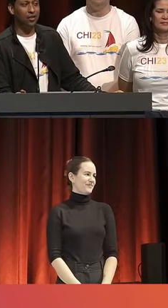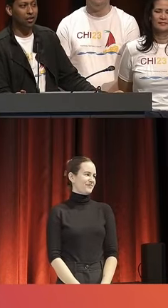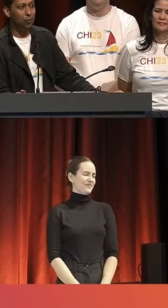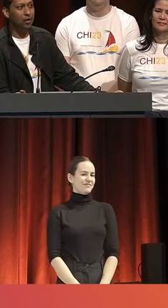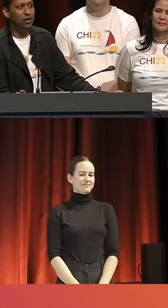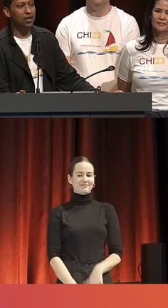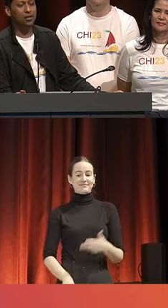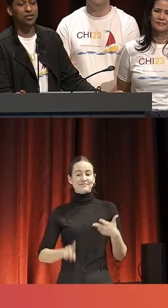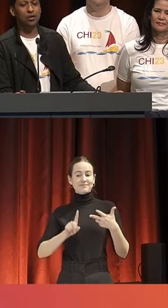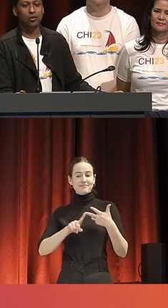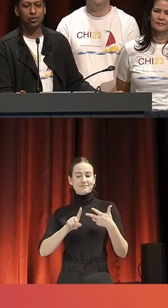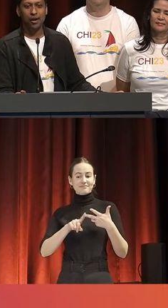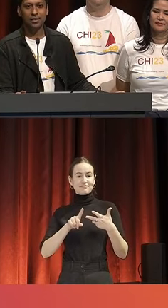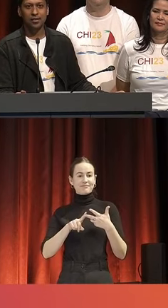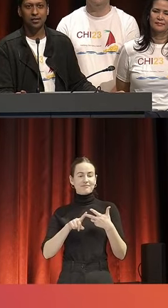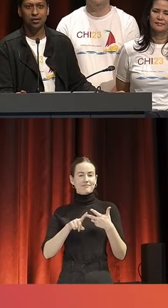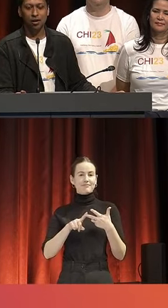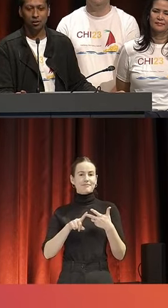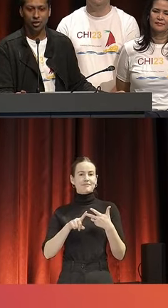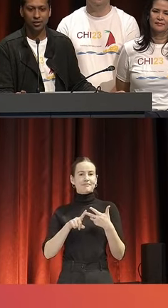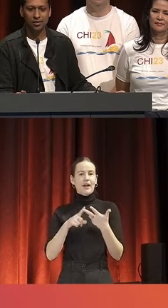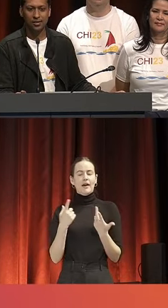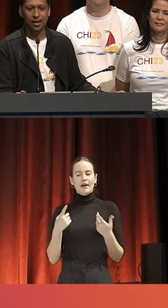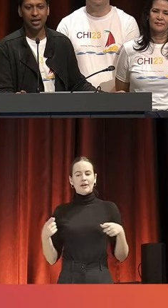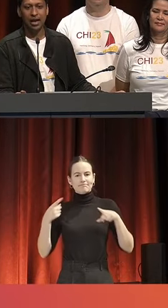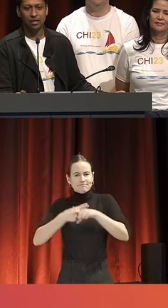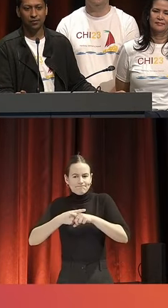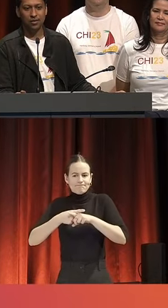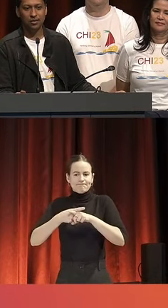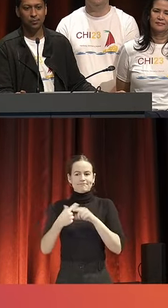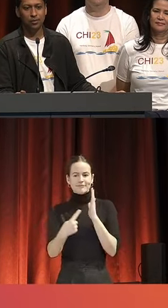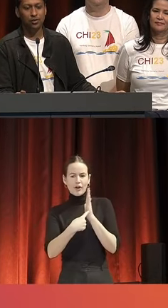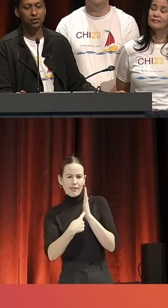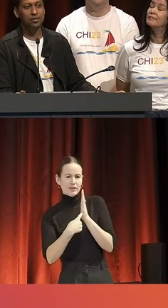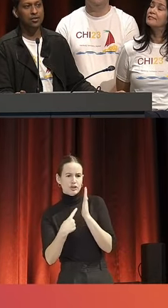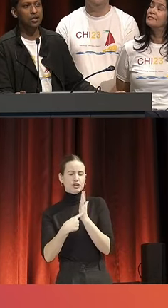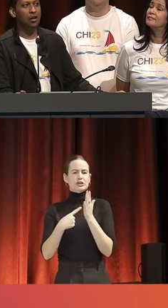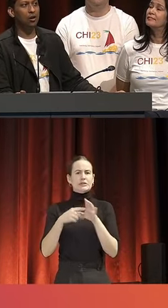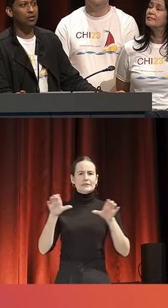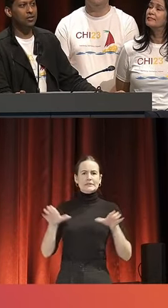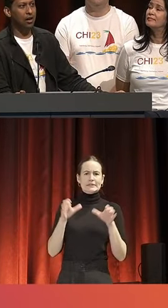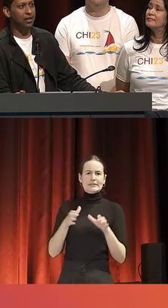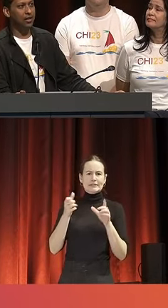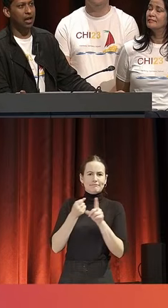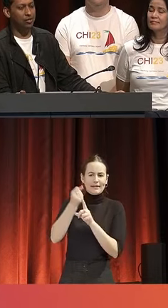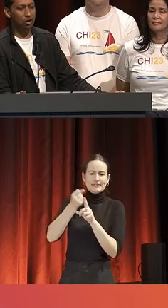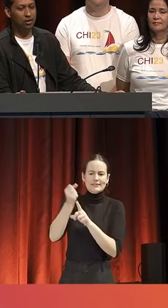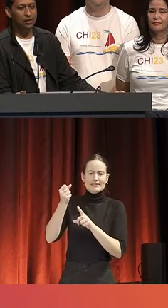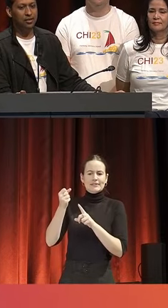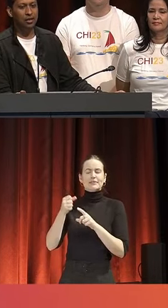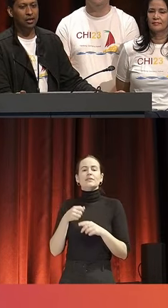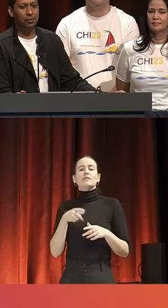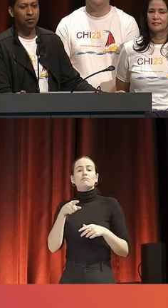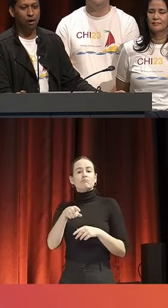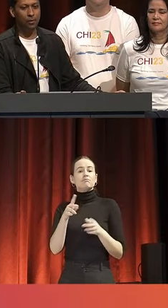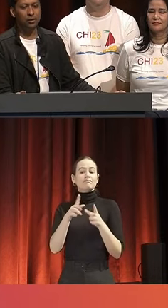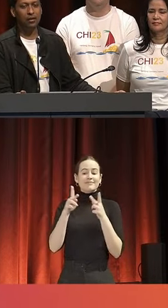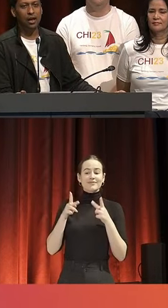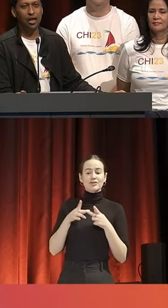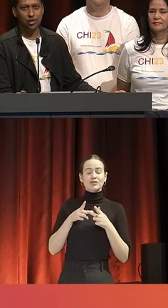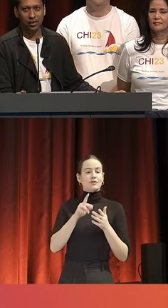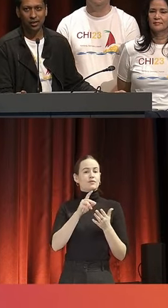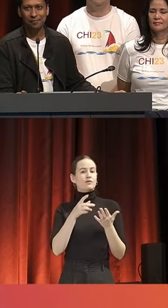And the third one is contrasting technologists and activists' positions on signing avatars, by